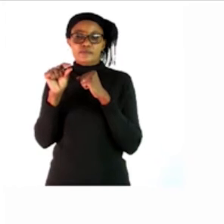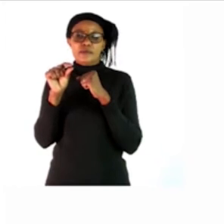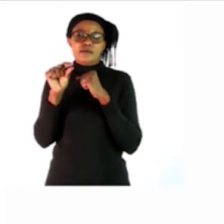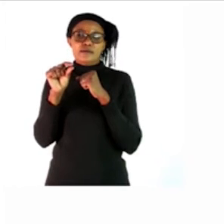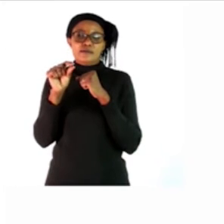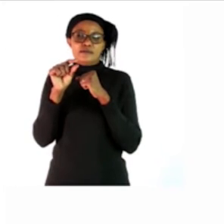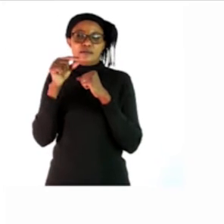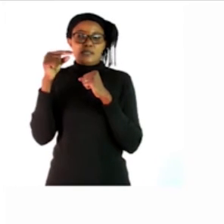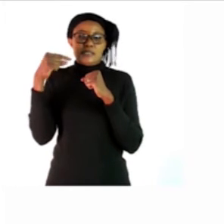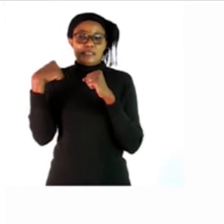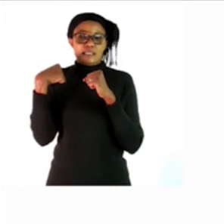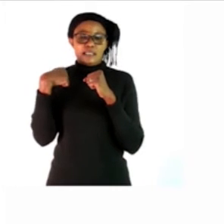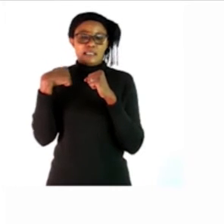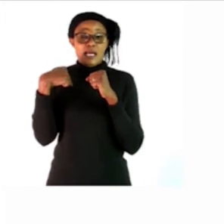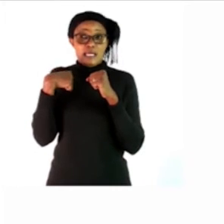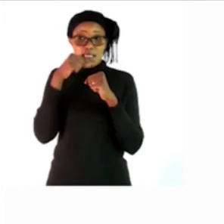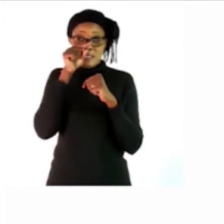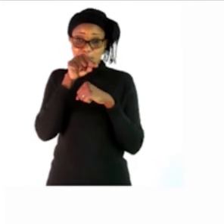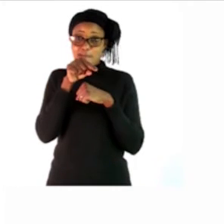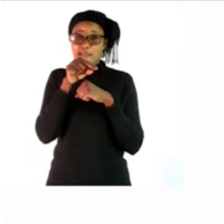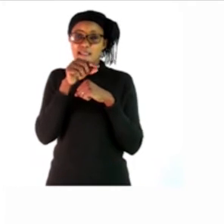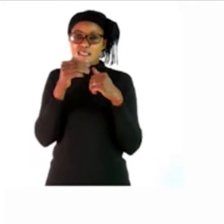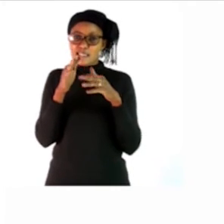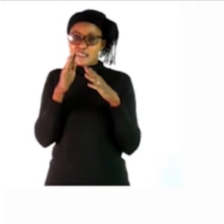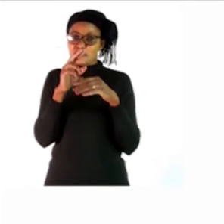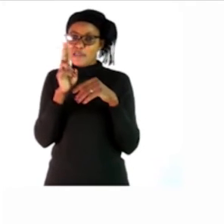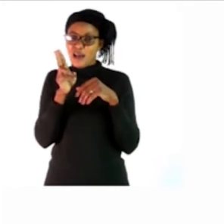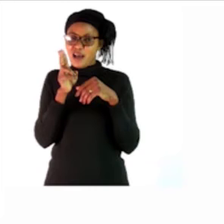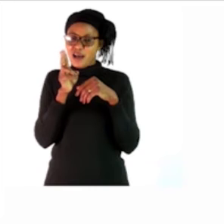he. Does he start with a H?